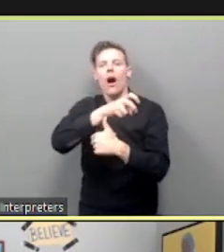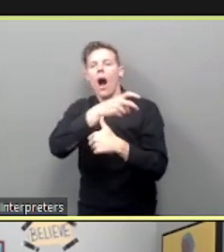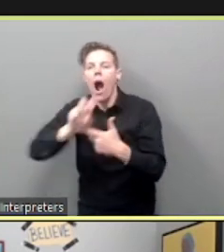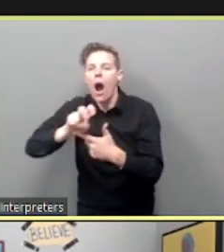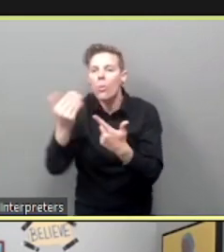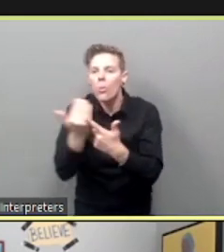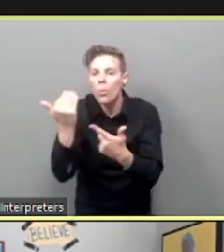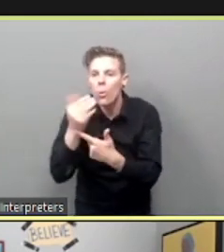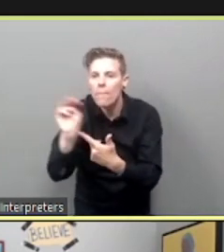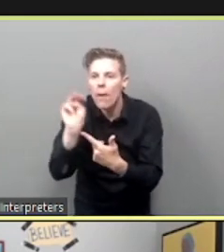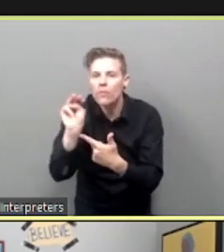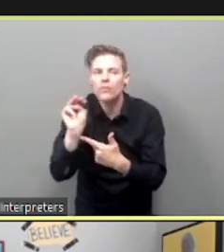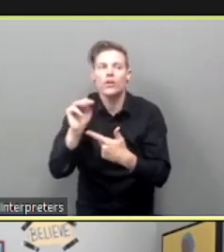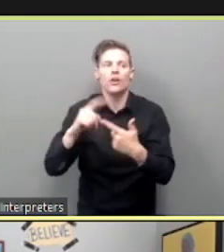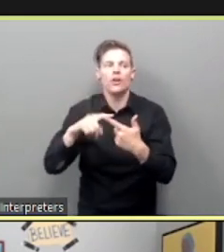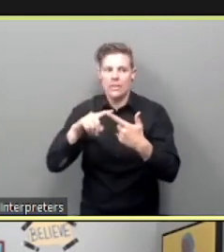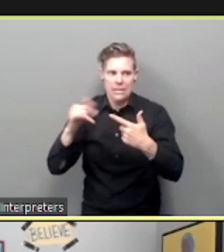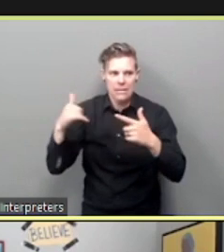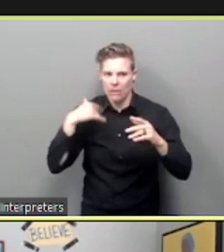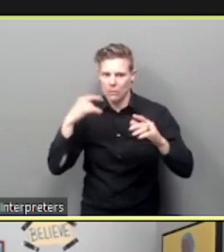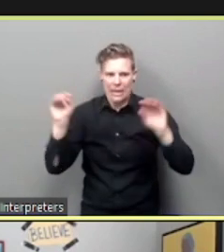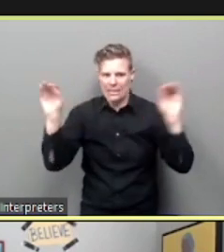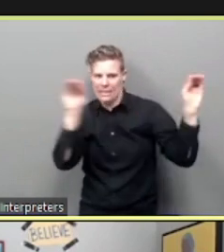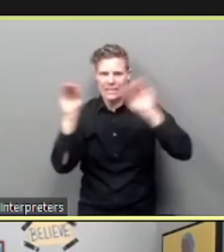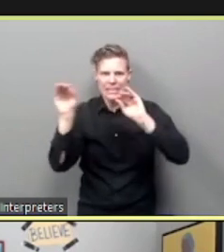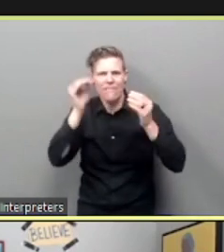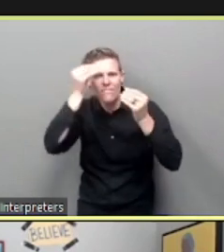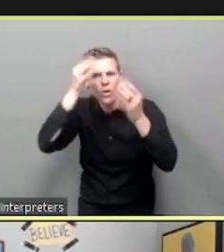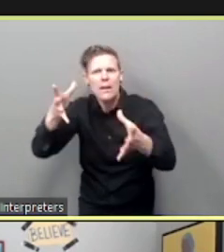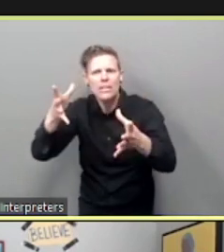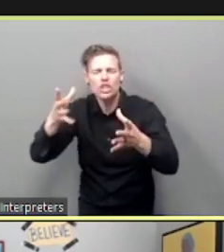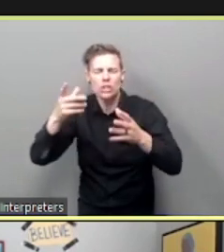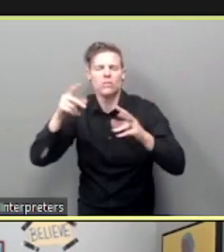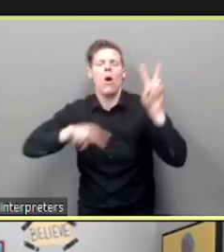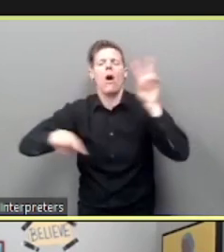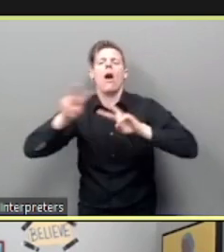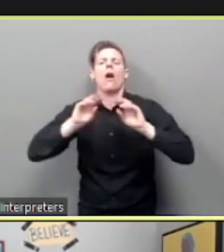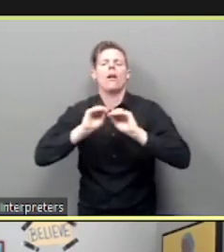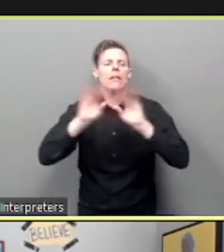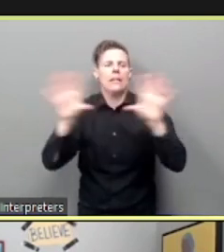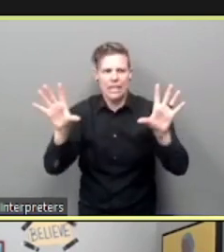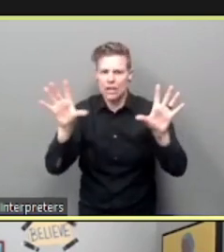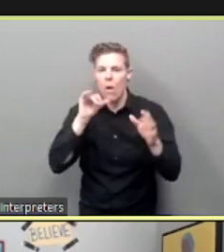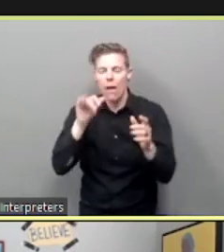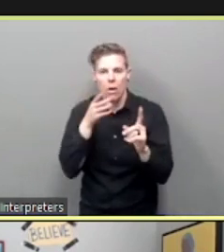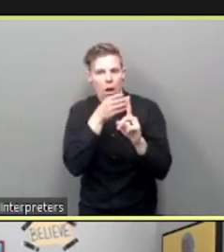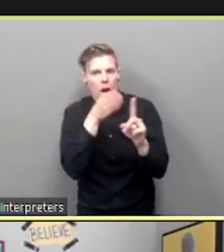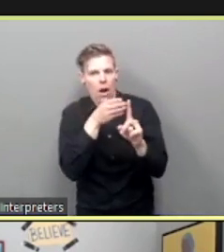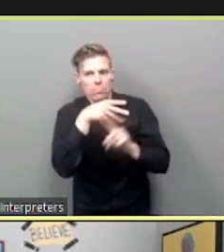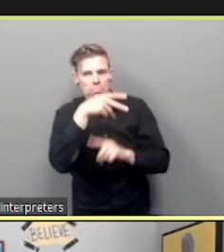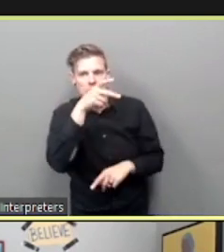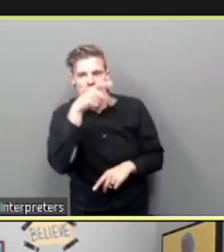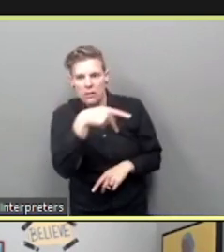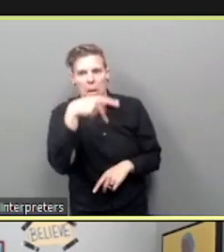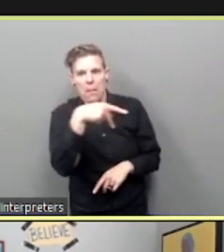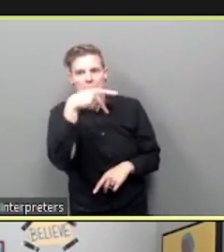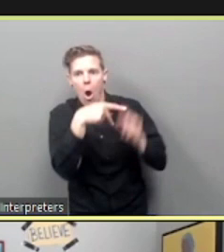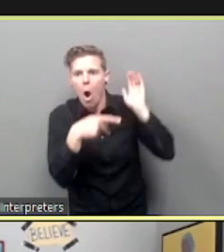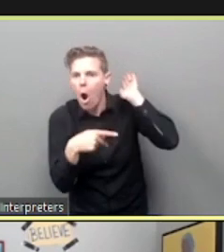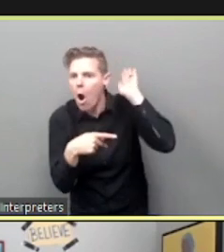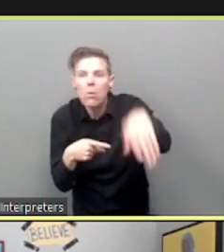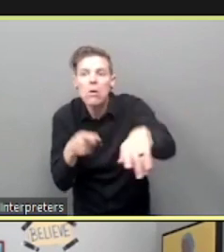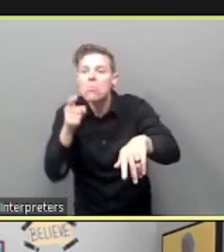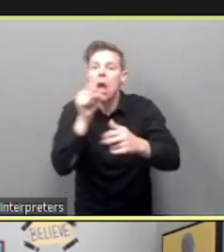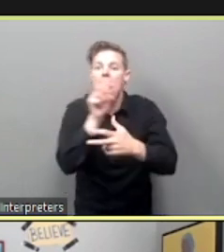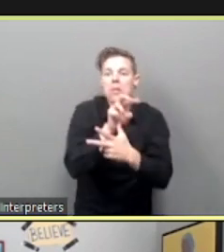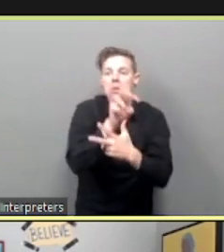the FDA approved mixing and matching, which means that if you got a Pfizer or Moderna for your primary dose, you can now